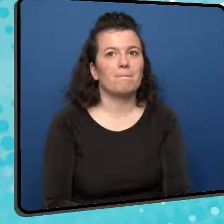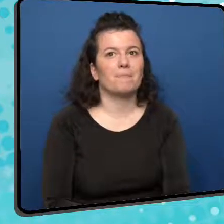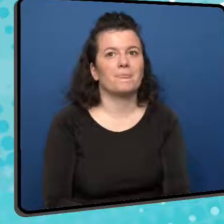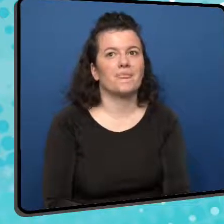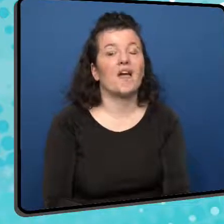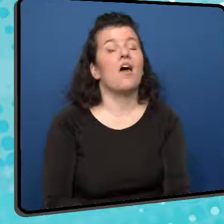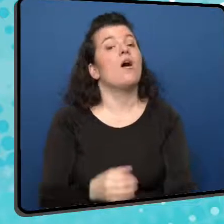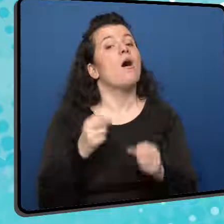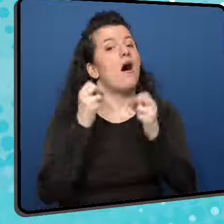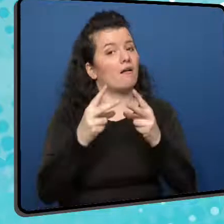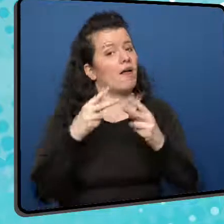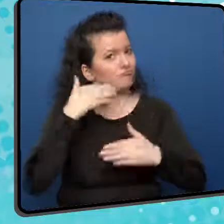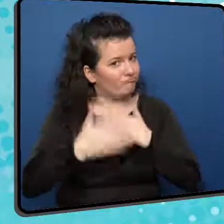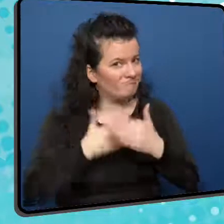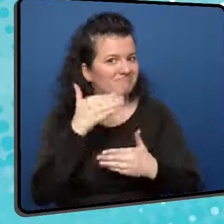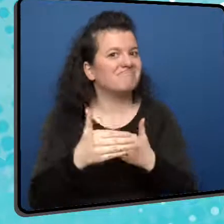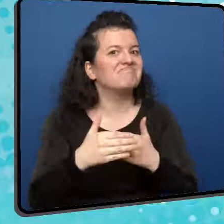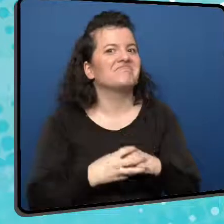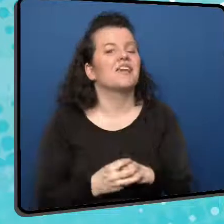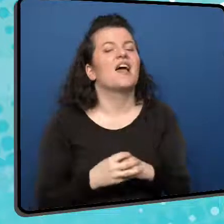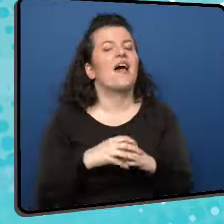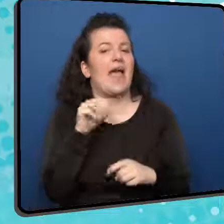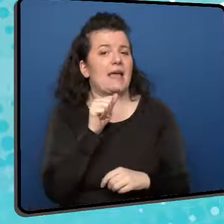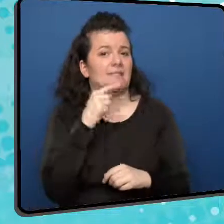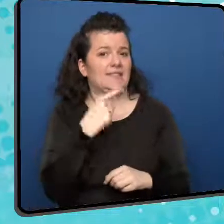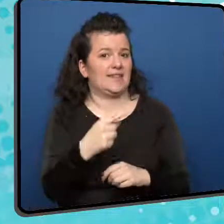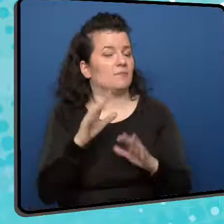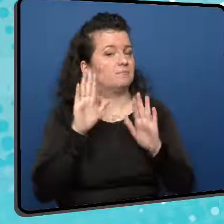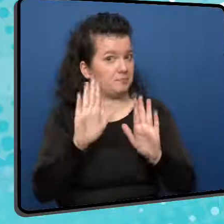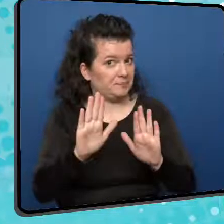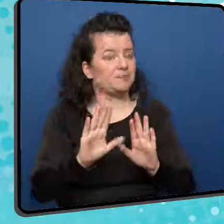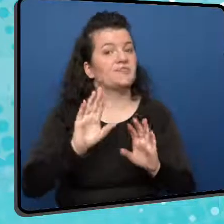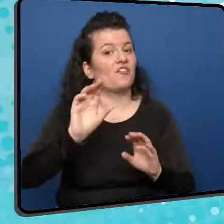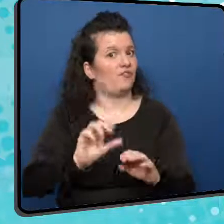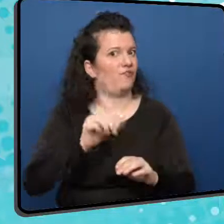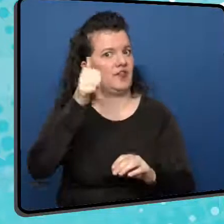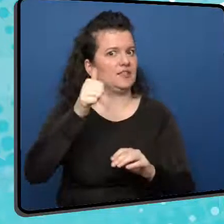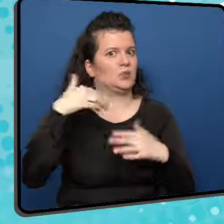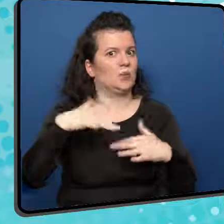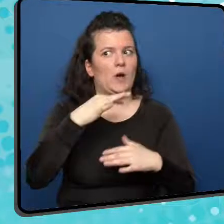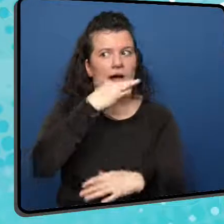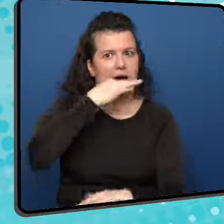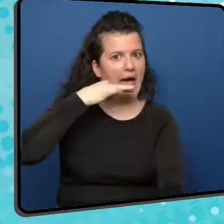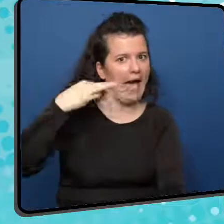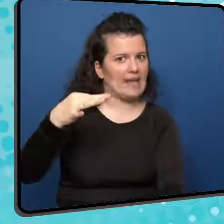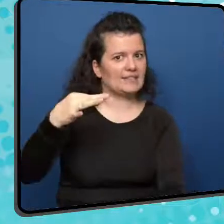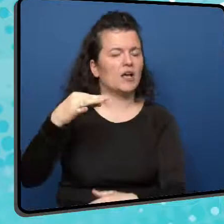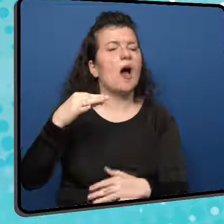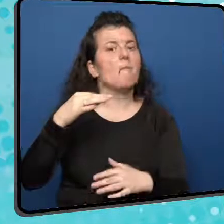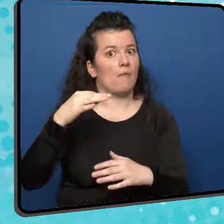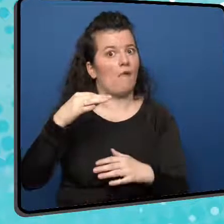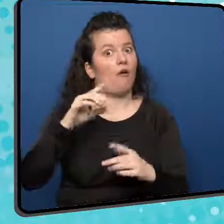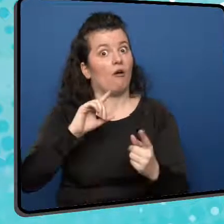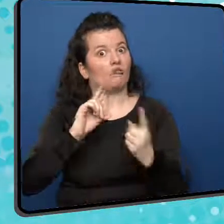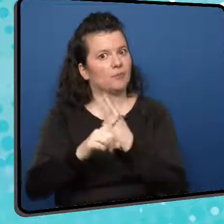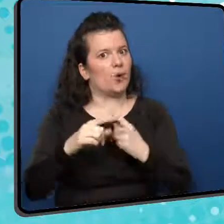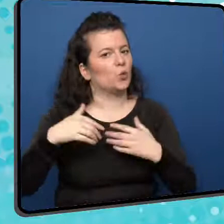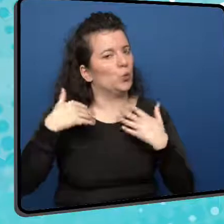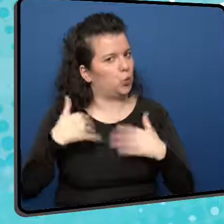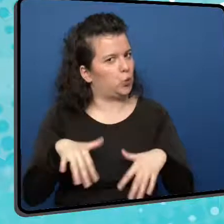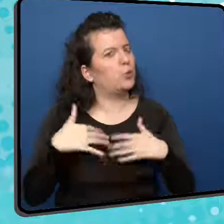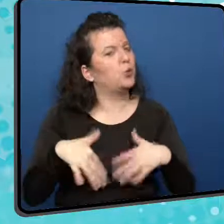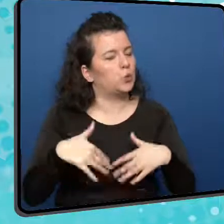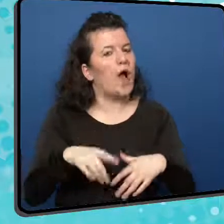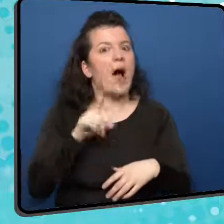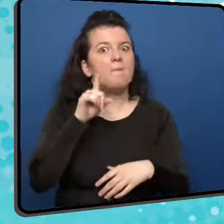kick off. First things first, I always think this is the hardest question to answer, but also the most insightful question for